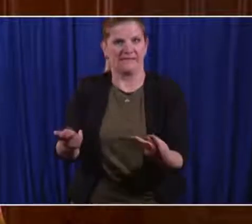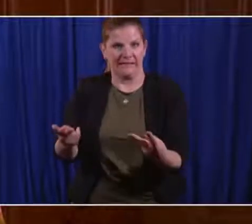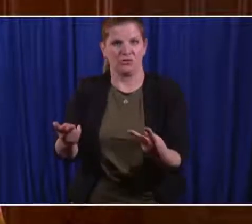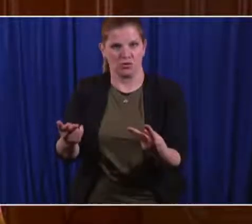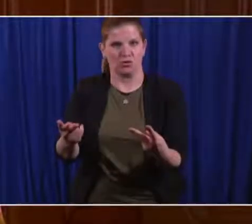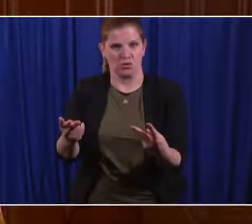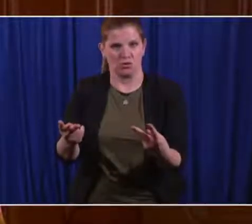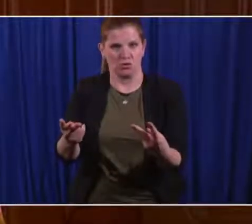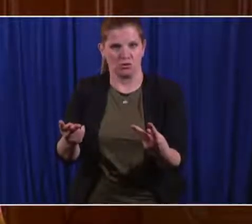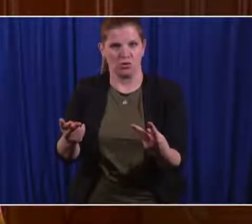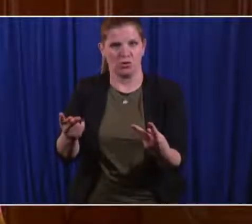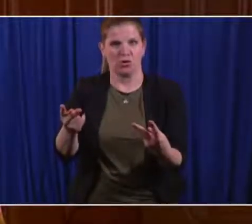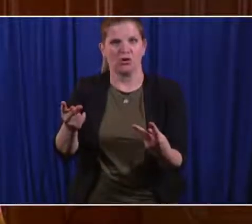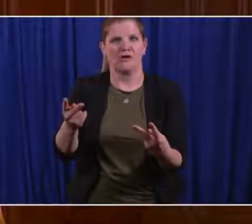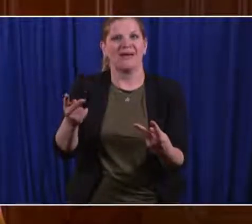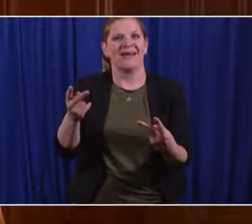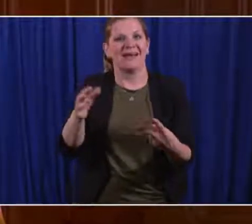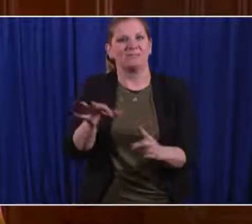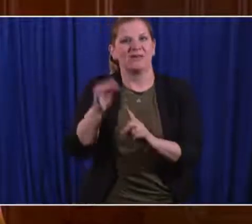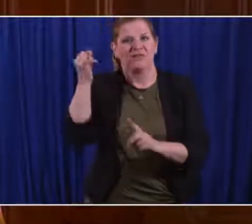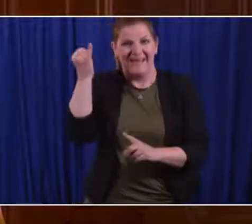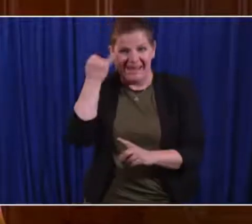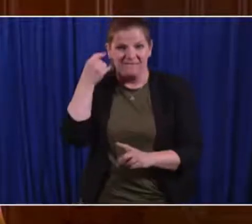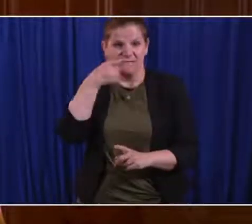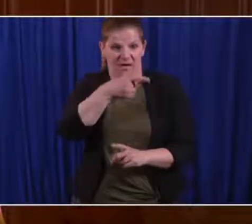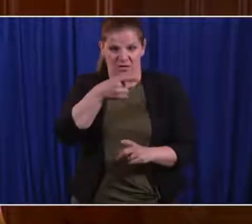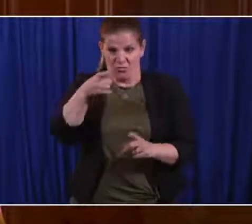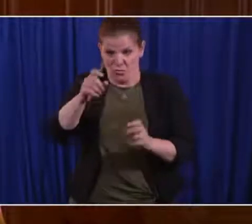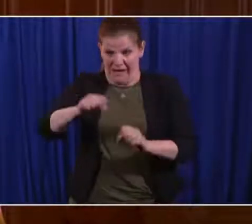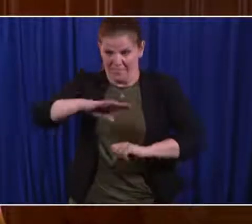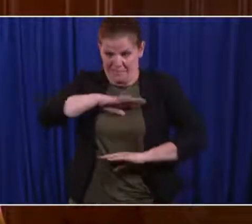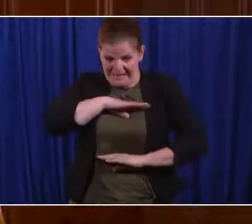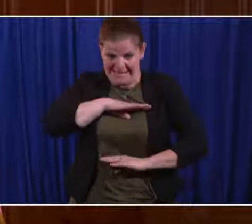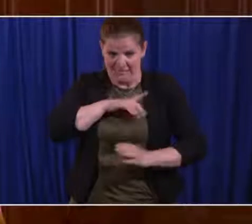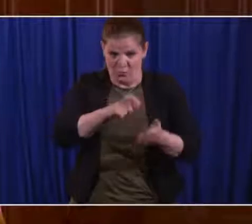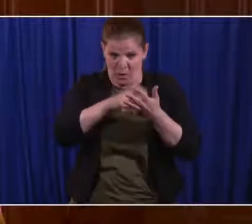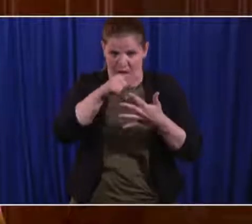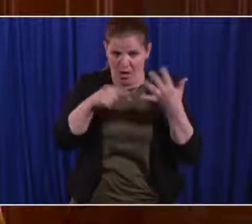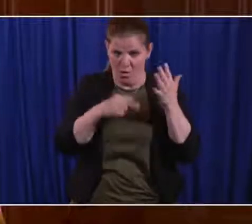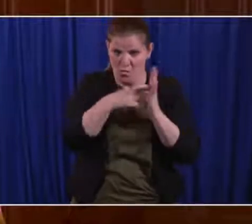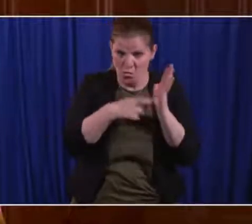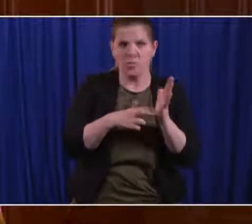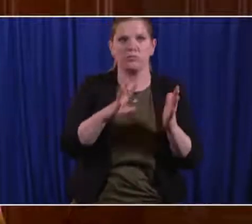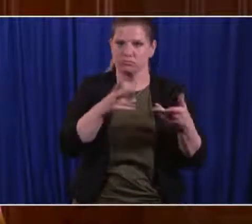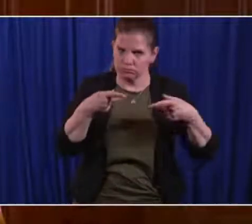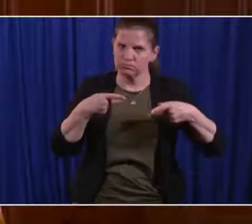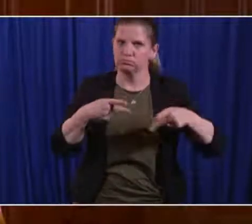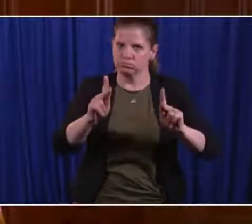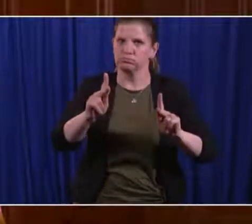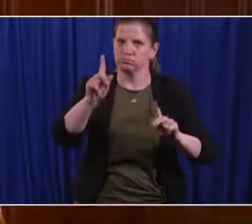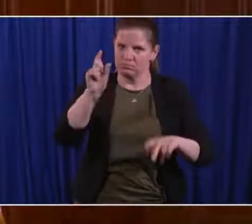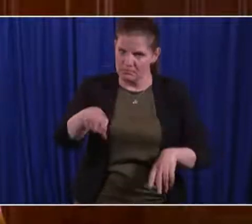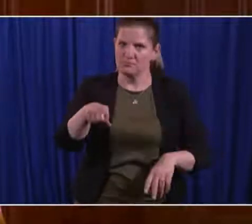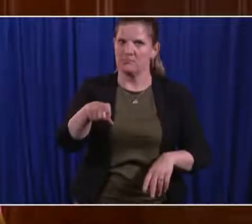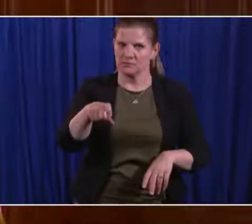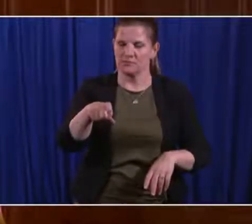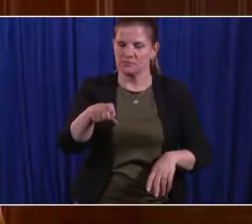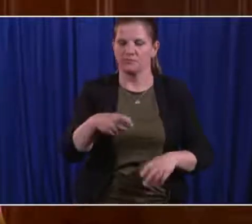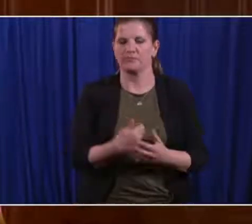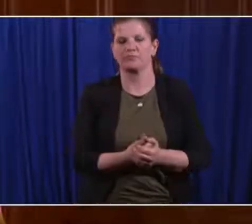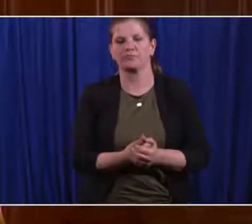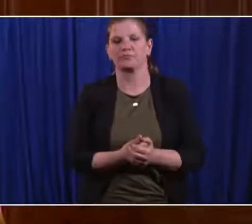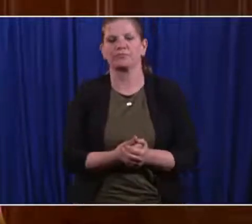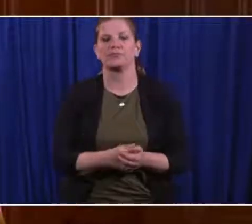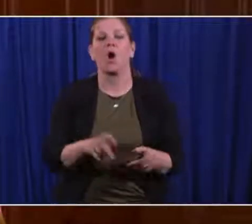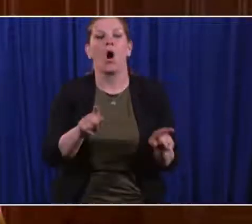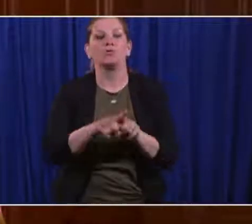the circumstances are met, the criteria is met. Second, we are allowing vaccinated residents to